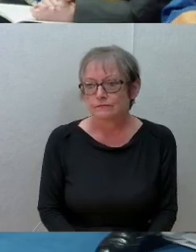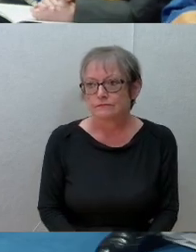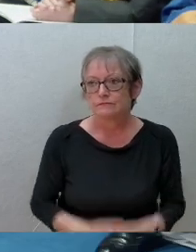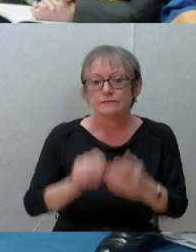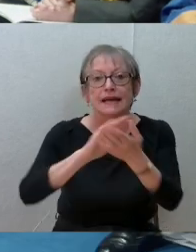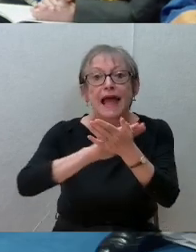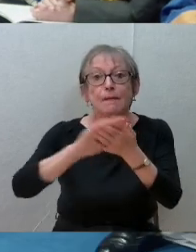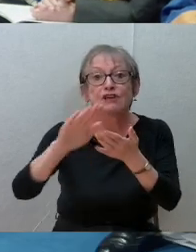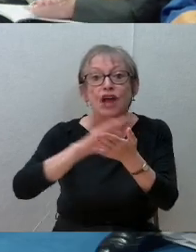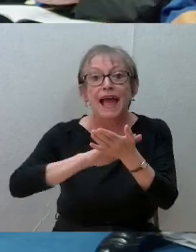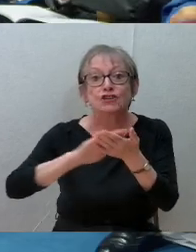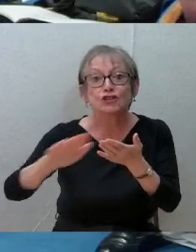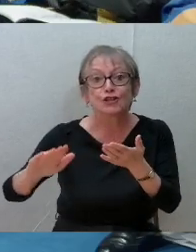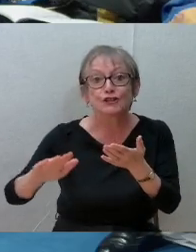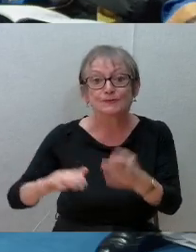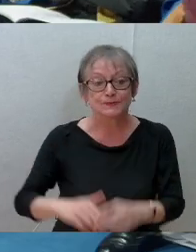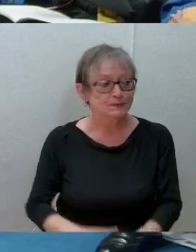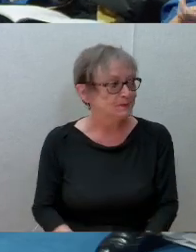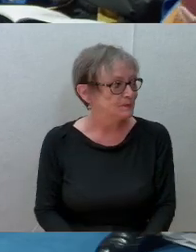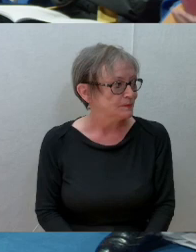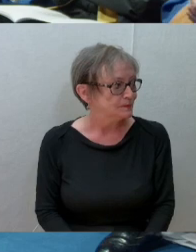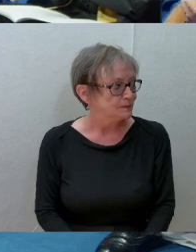Hamish Henderson.